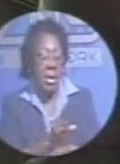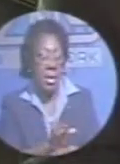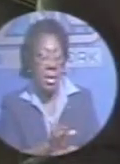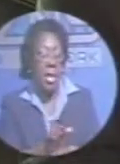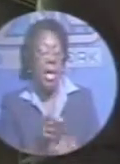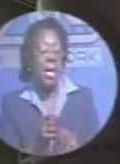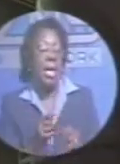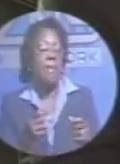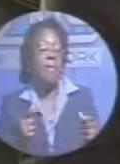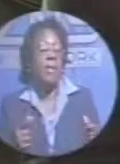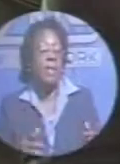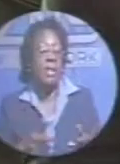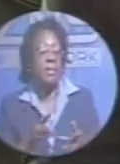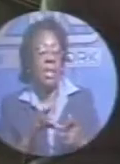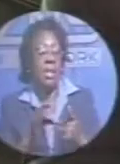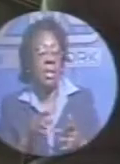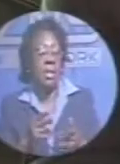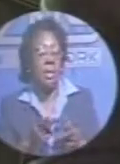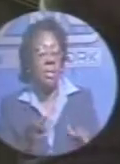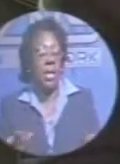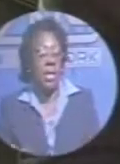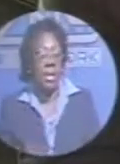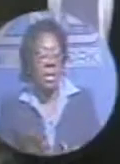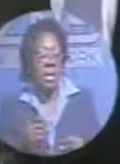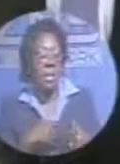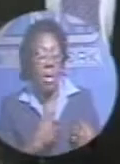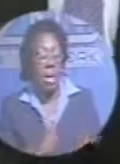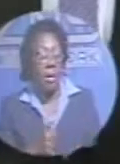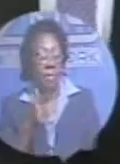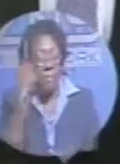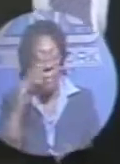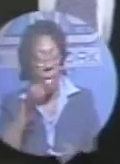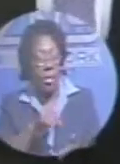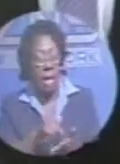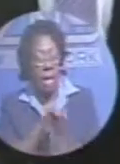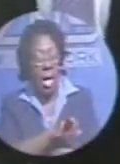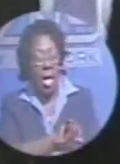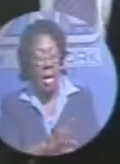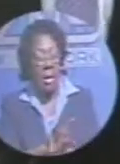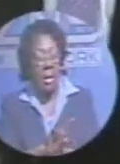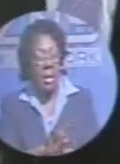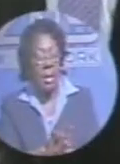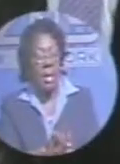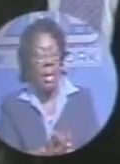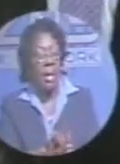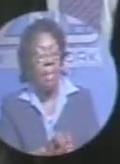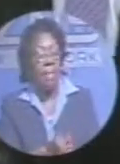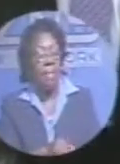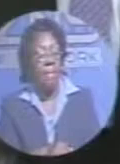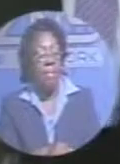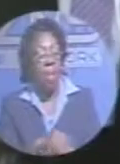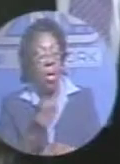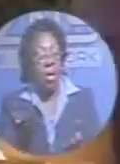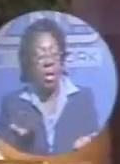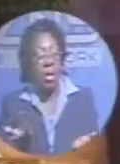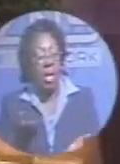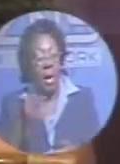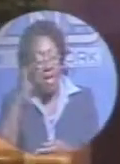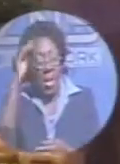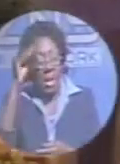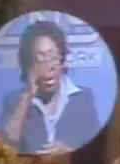special place in my heart for that island. Also in attendance this morning was Minister Shane Gibson. Well,